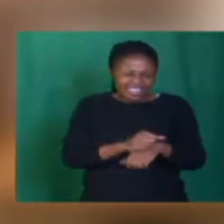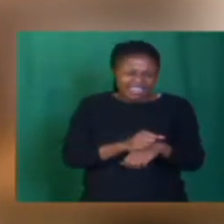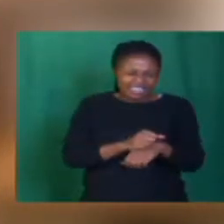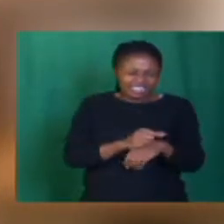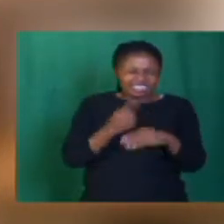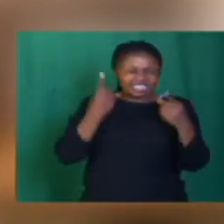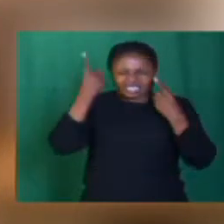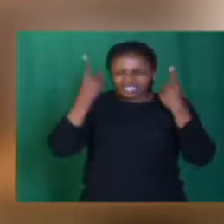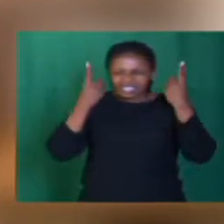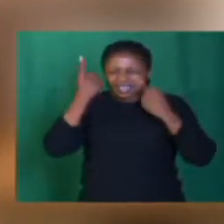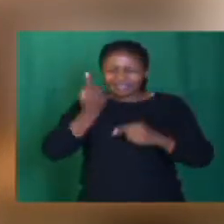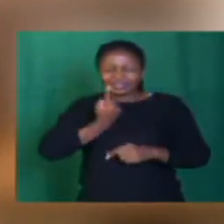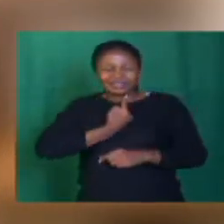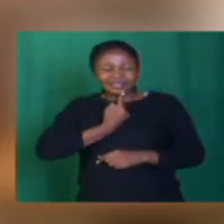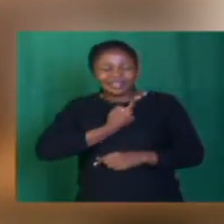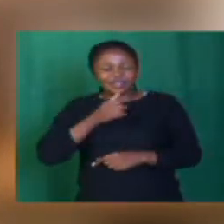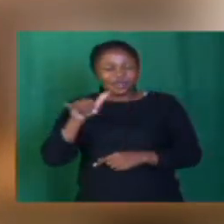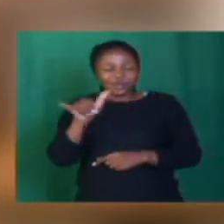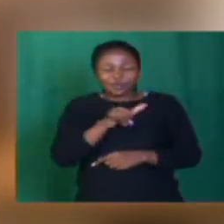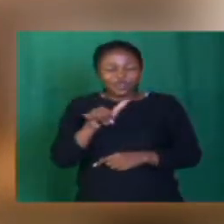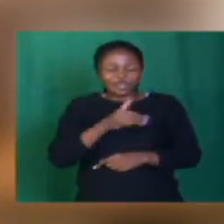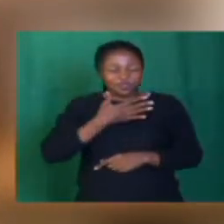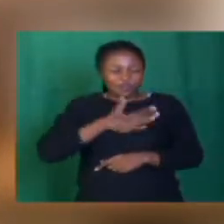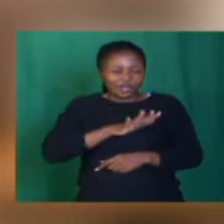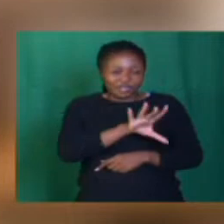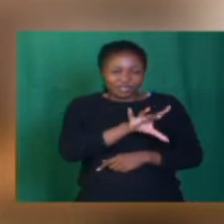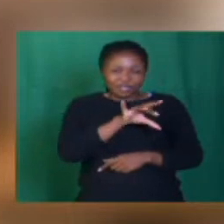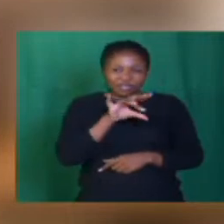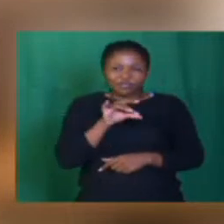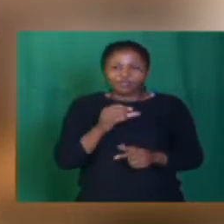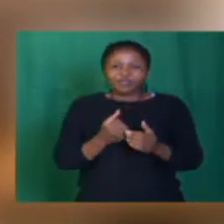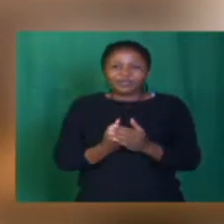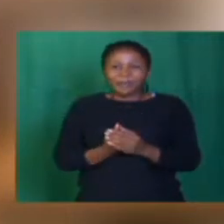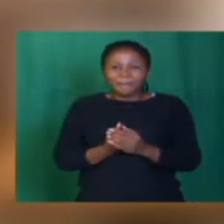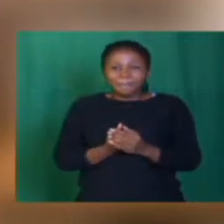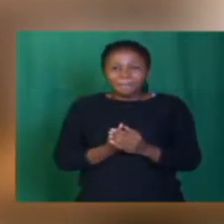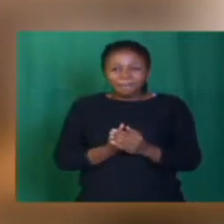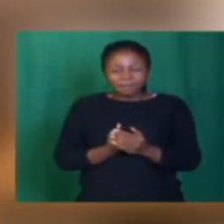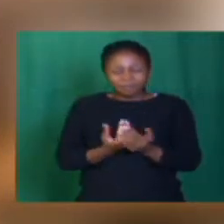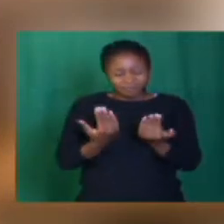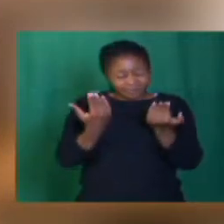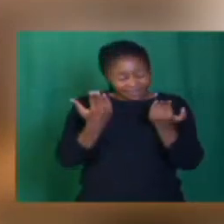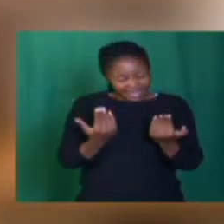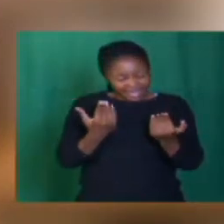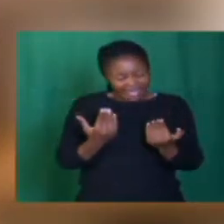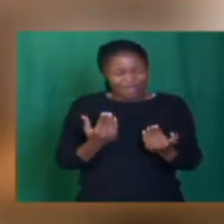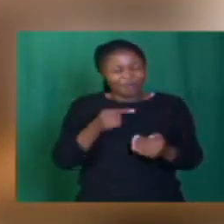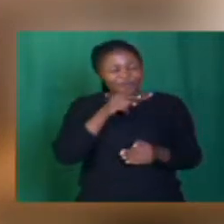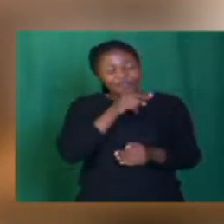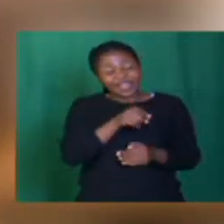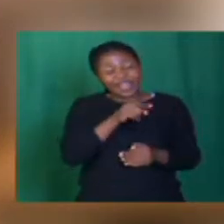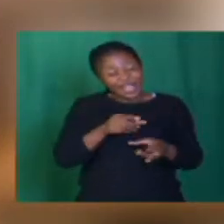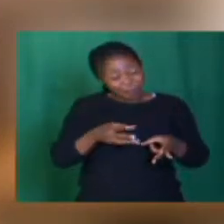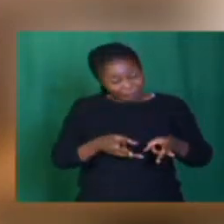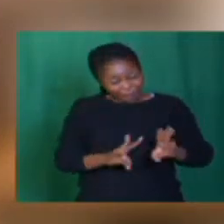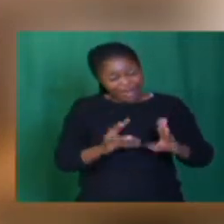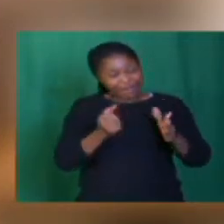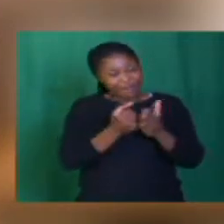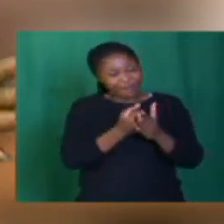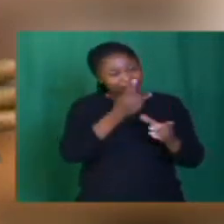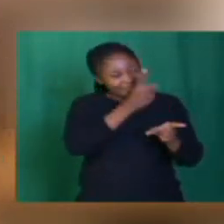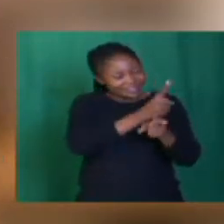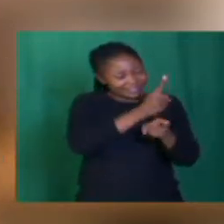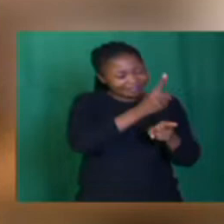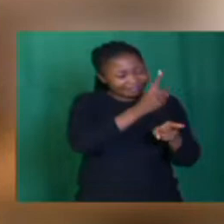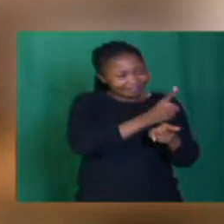A decision. So that's what we do, my dear Form 5s, when we are discussing. And I hope today's lesson